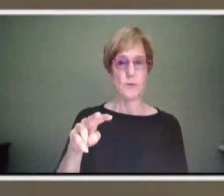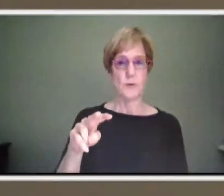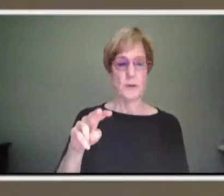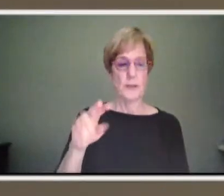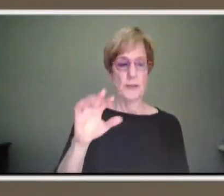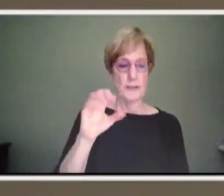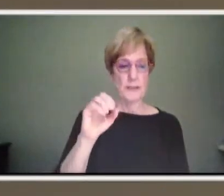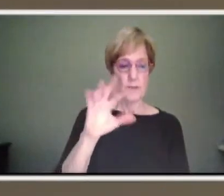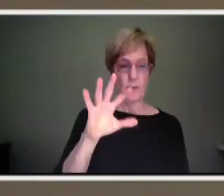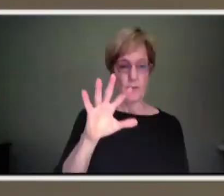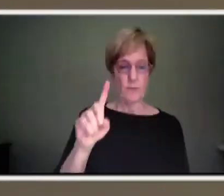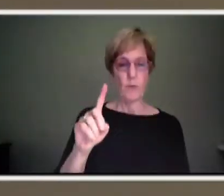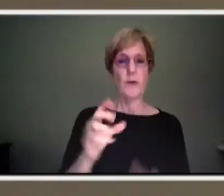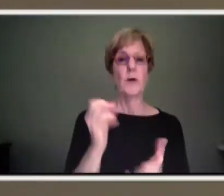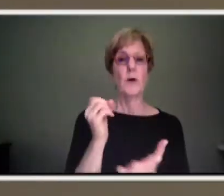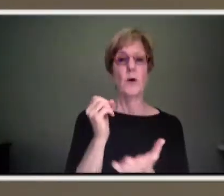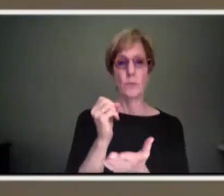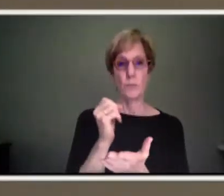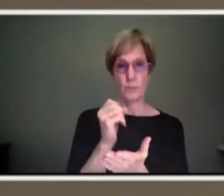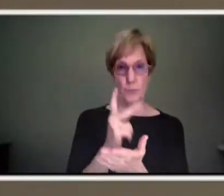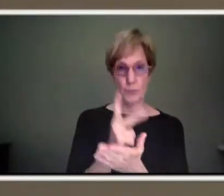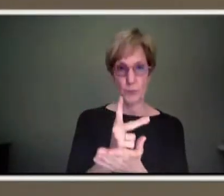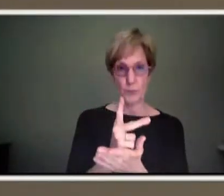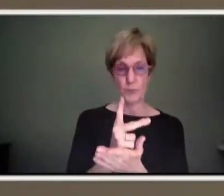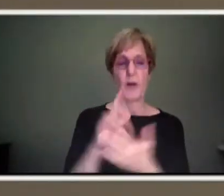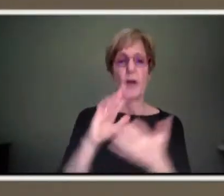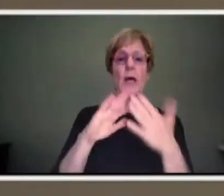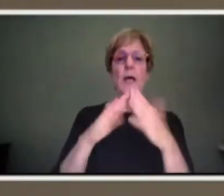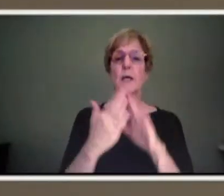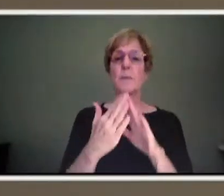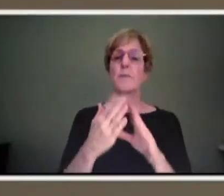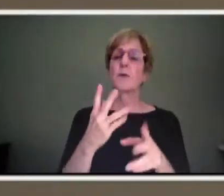22051, approved, outstanding community issues